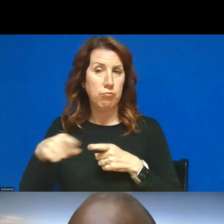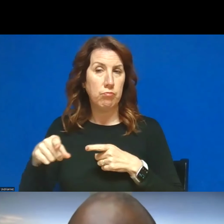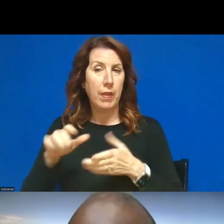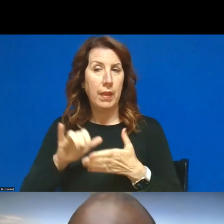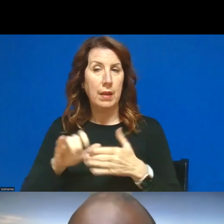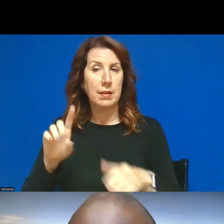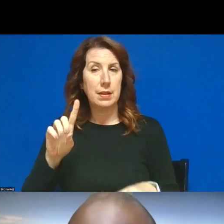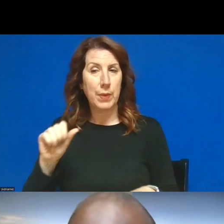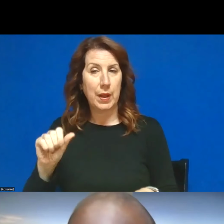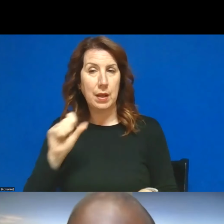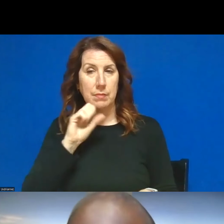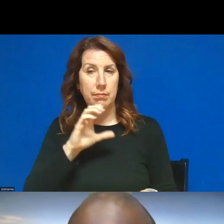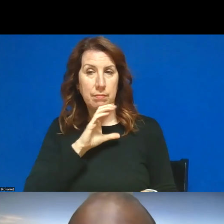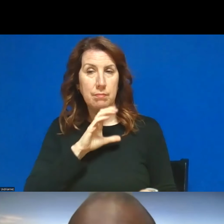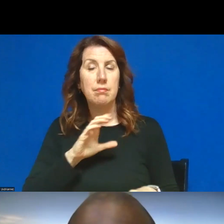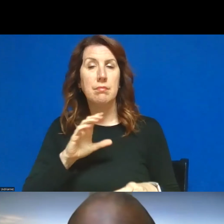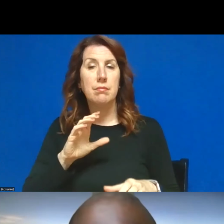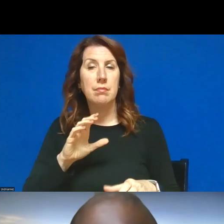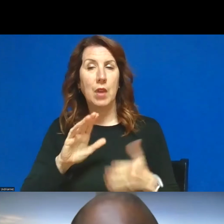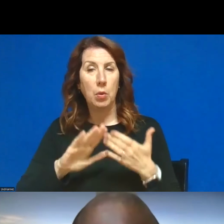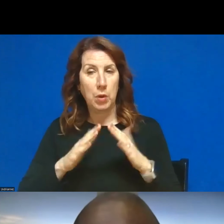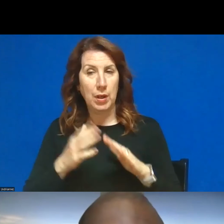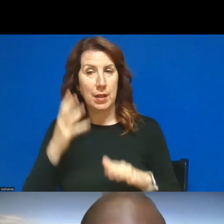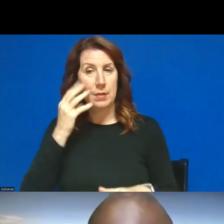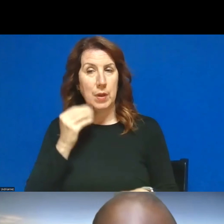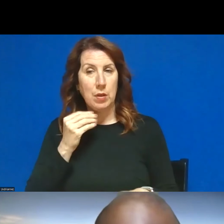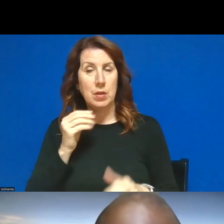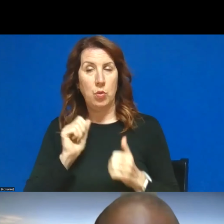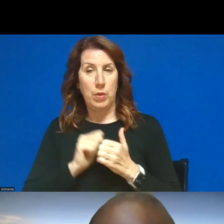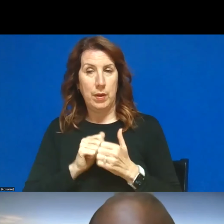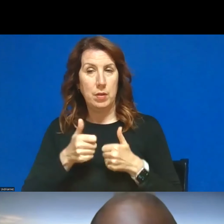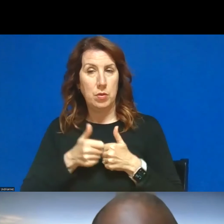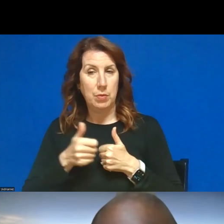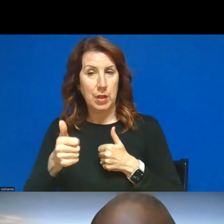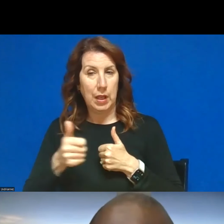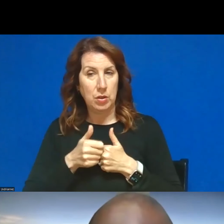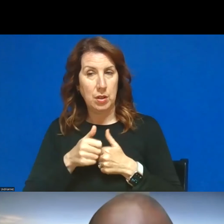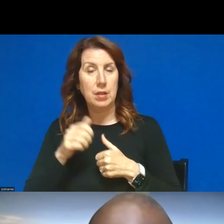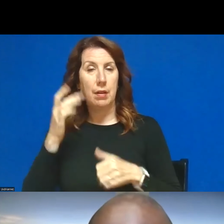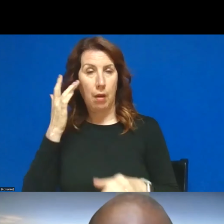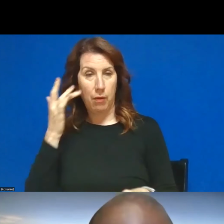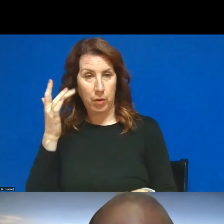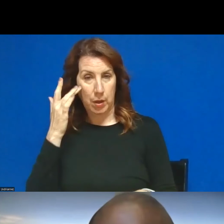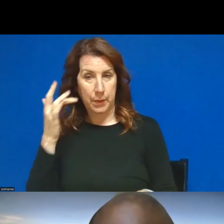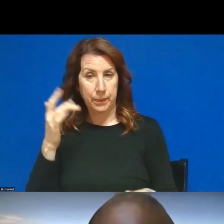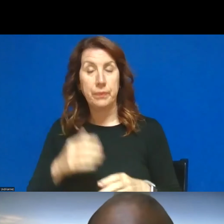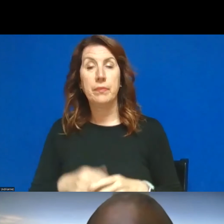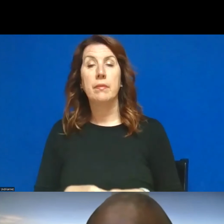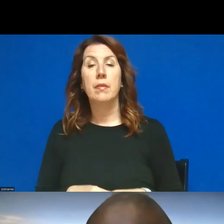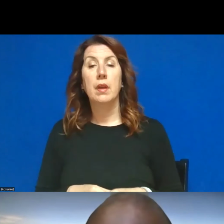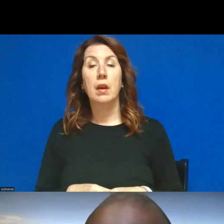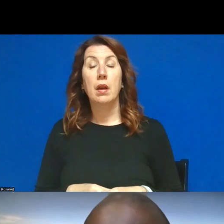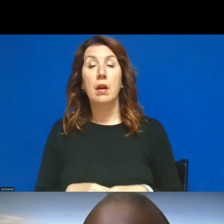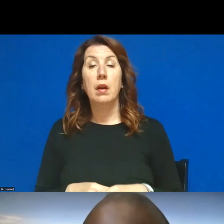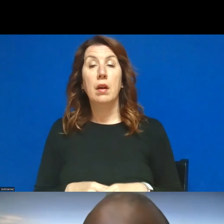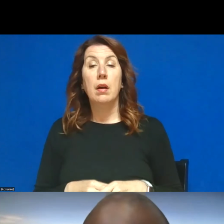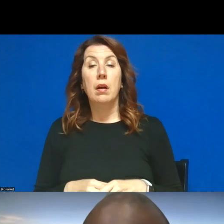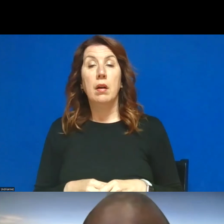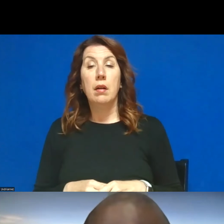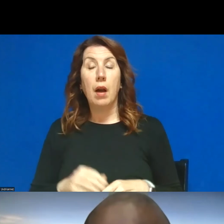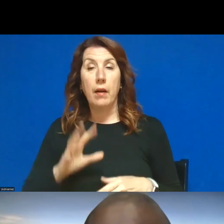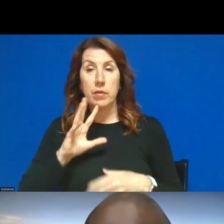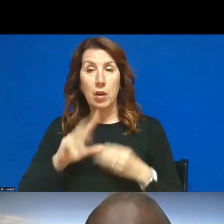and aging communities experience when it comes to transportation in California. I have spoken about my